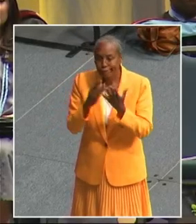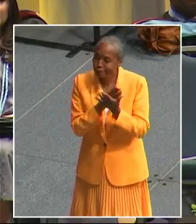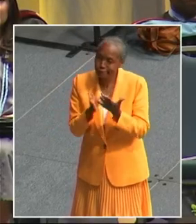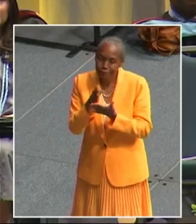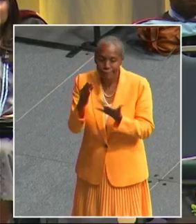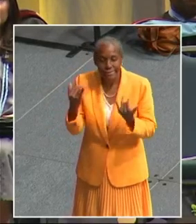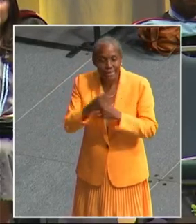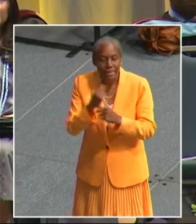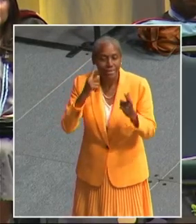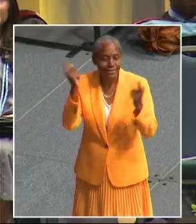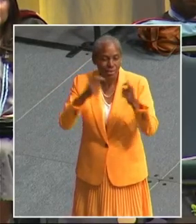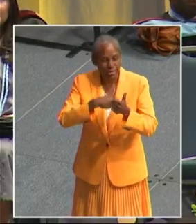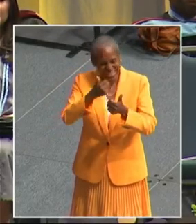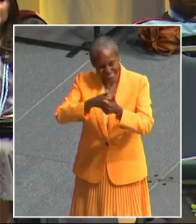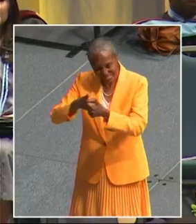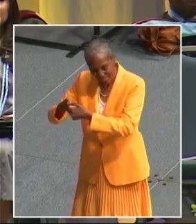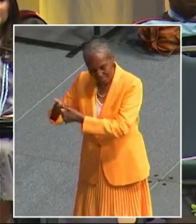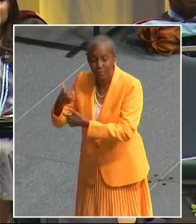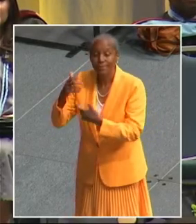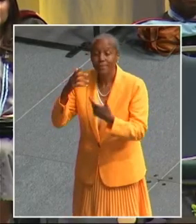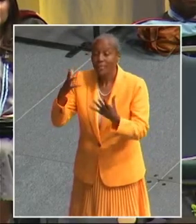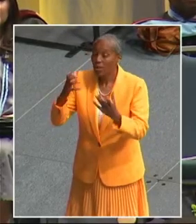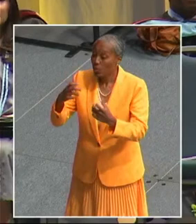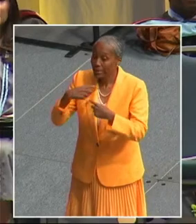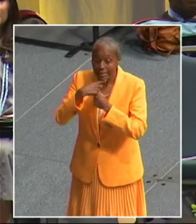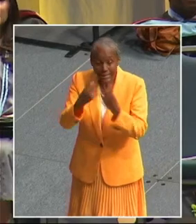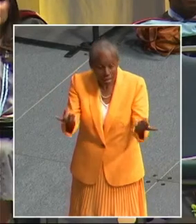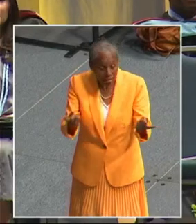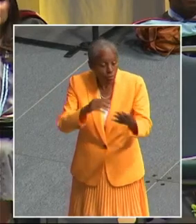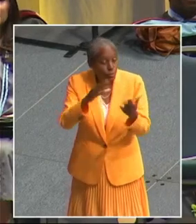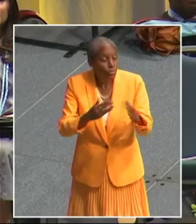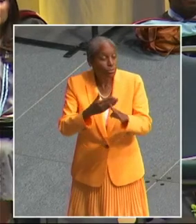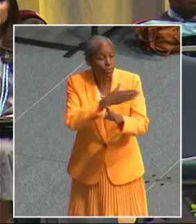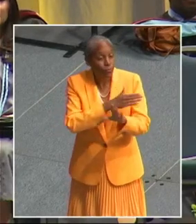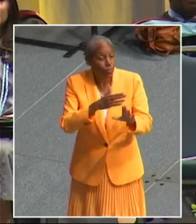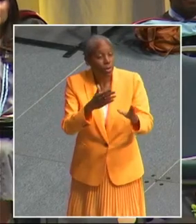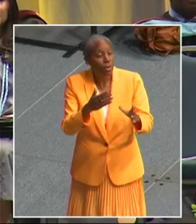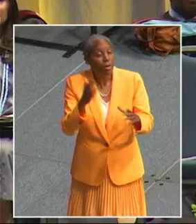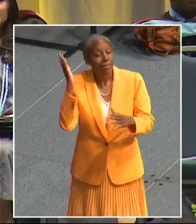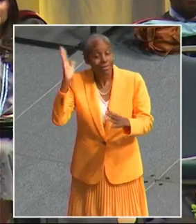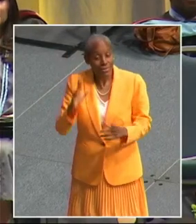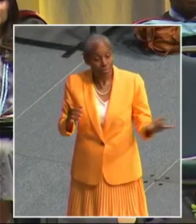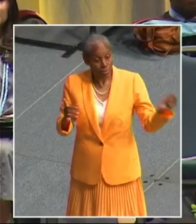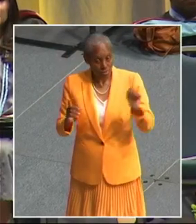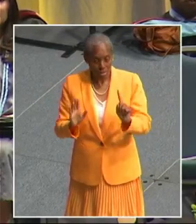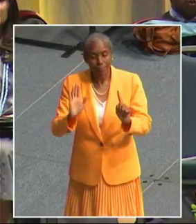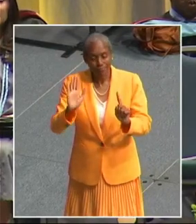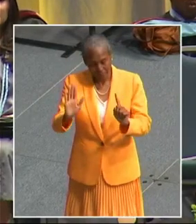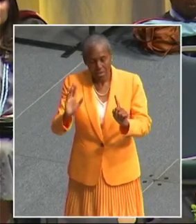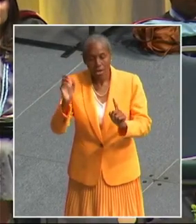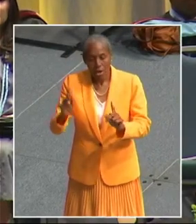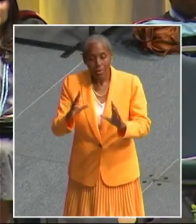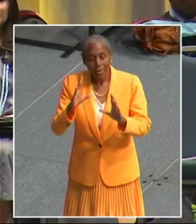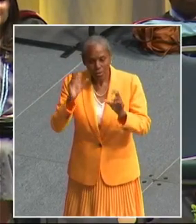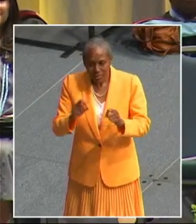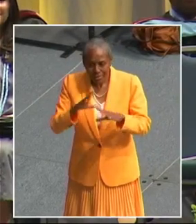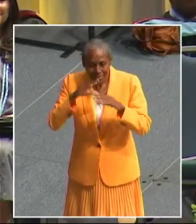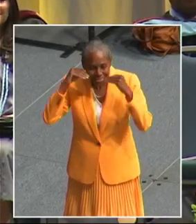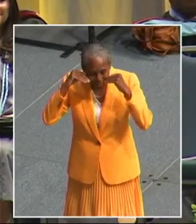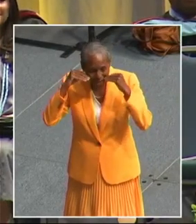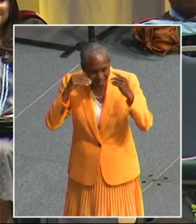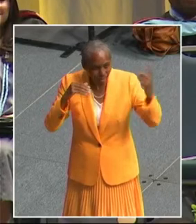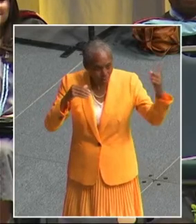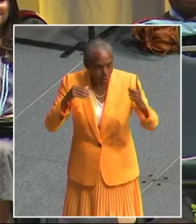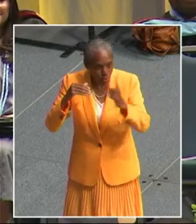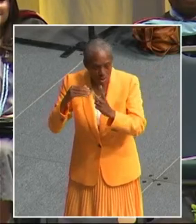today as we celebrate each student. And I want to say this to students before I invite the student speaker up. It's okay to smile when you come across